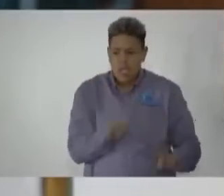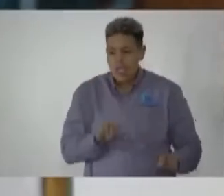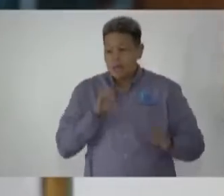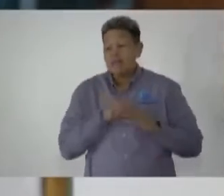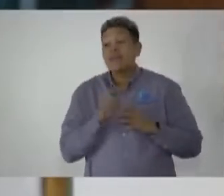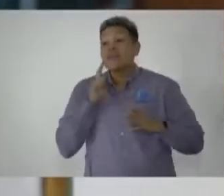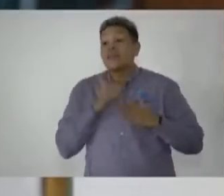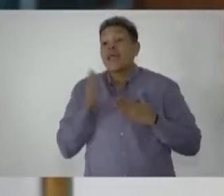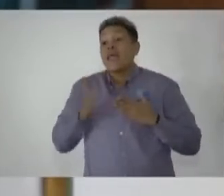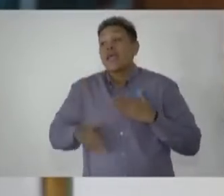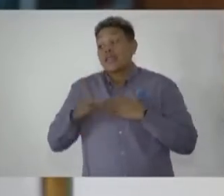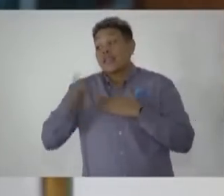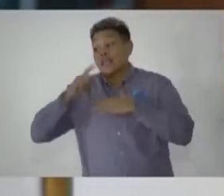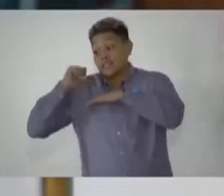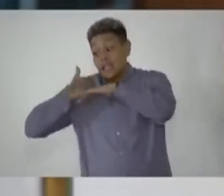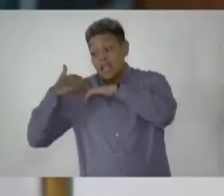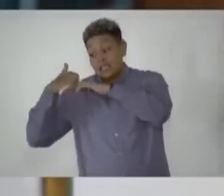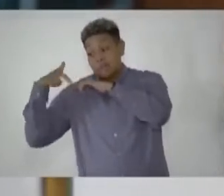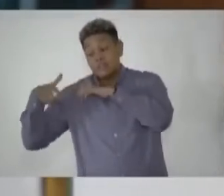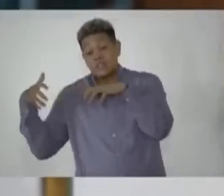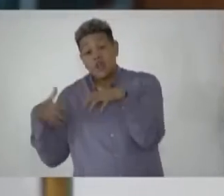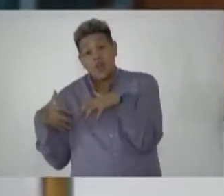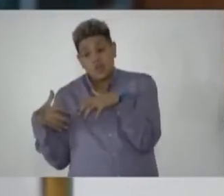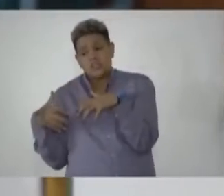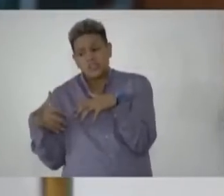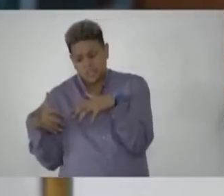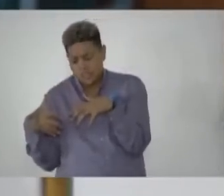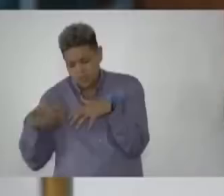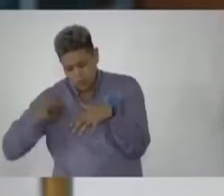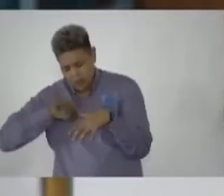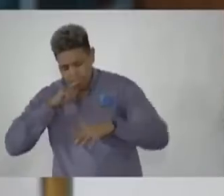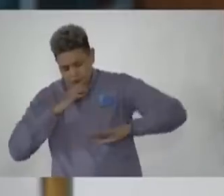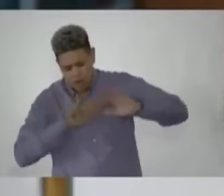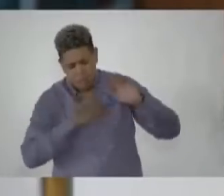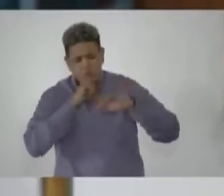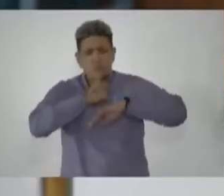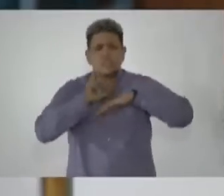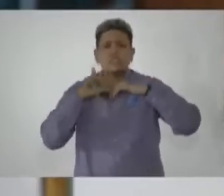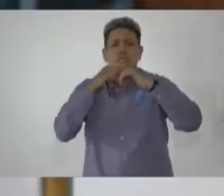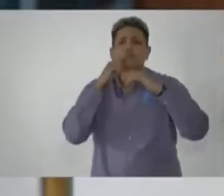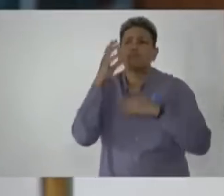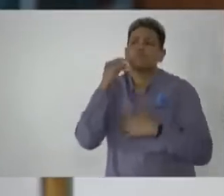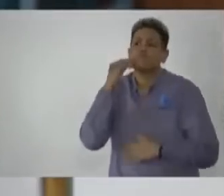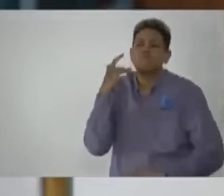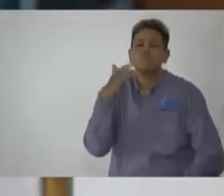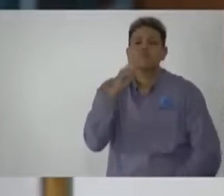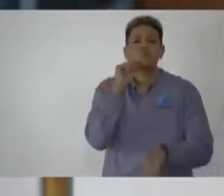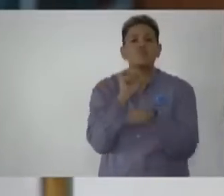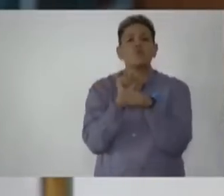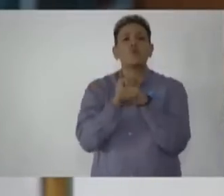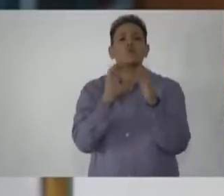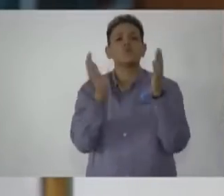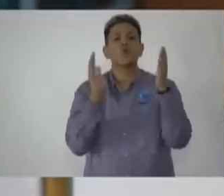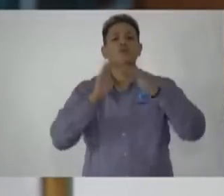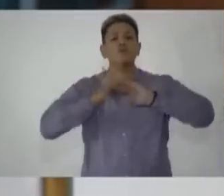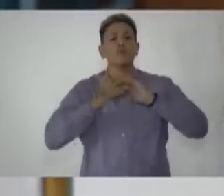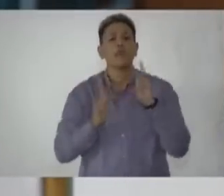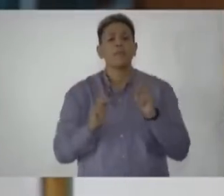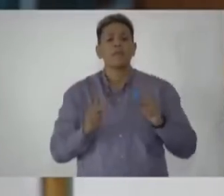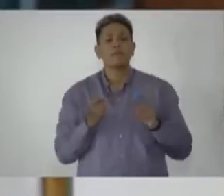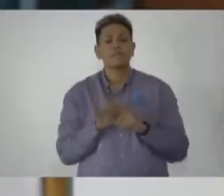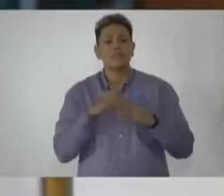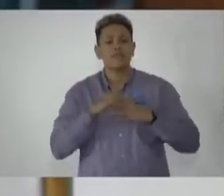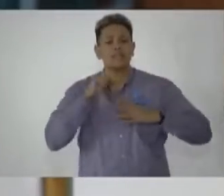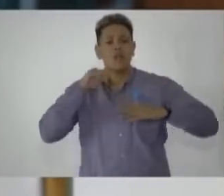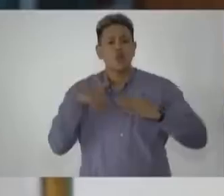end days, in the establishment of this caucus, we have committed to set out on a journey to work to serve Jamaican people in